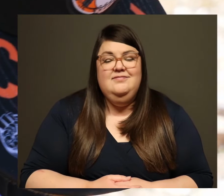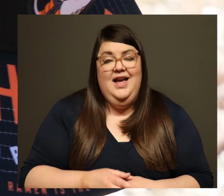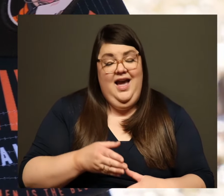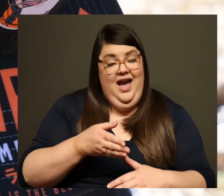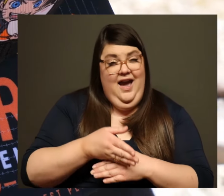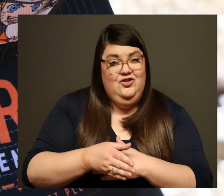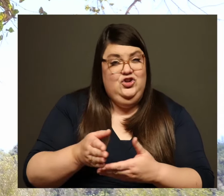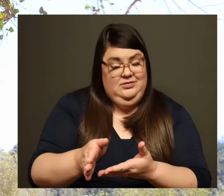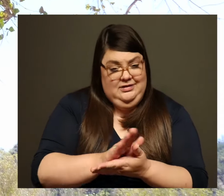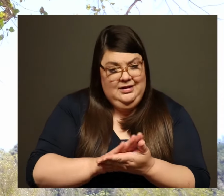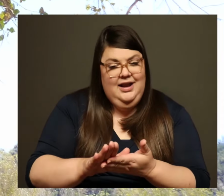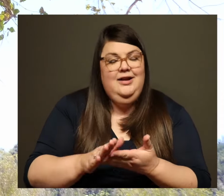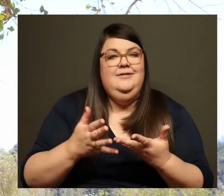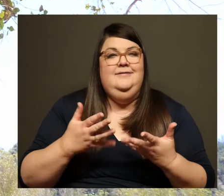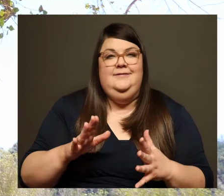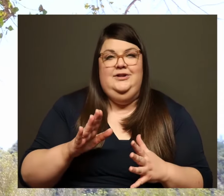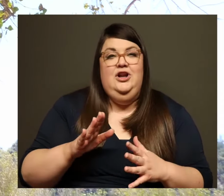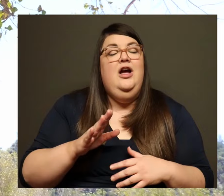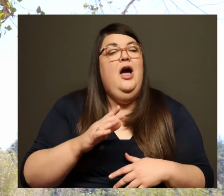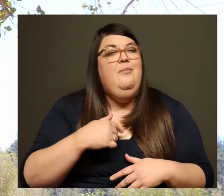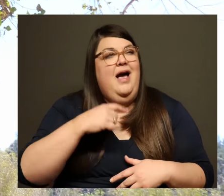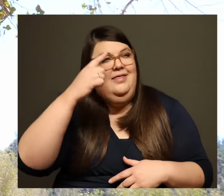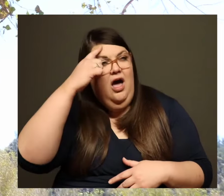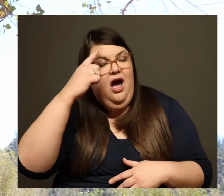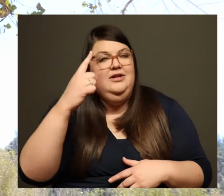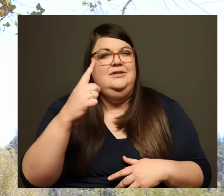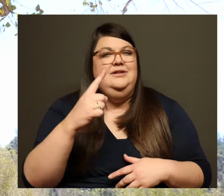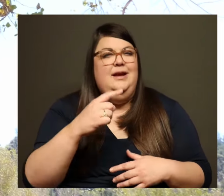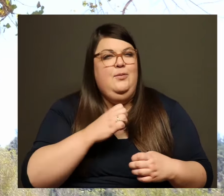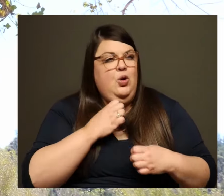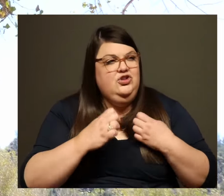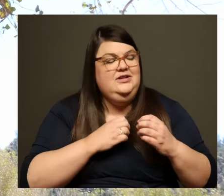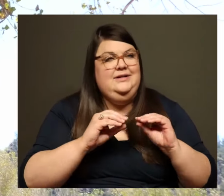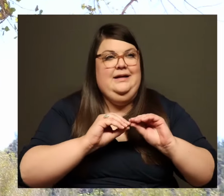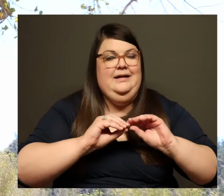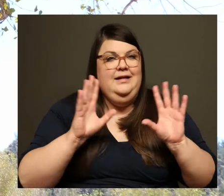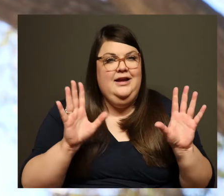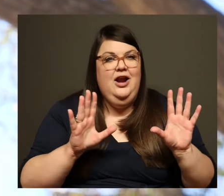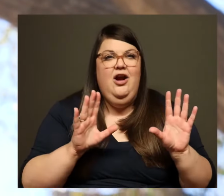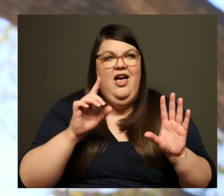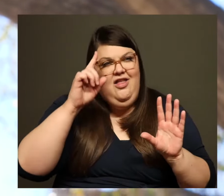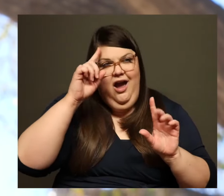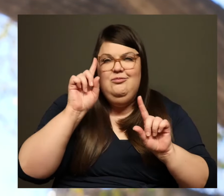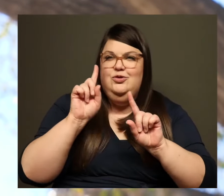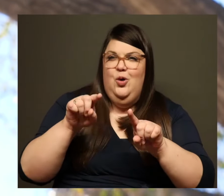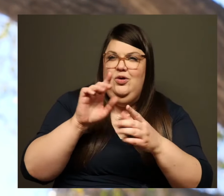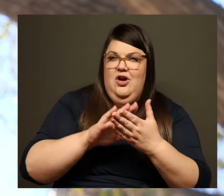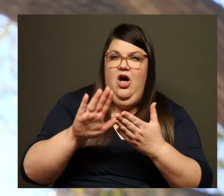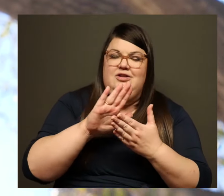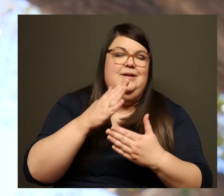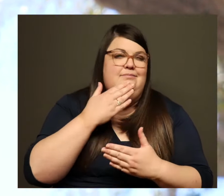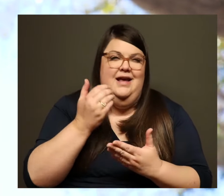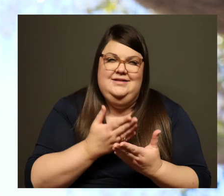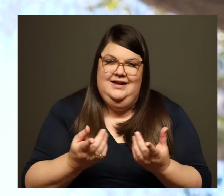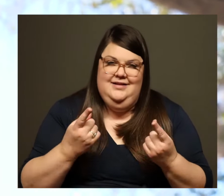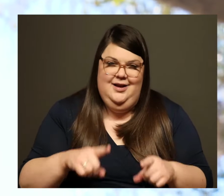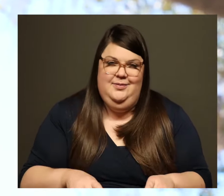After I got clean, my thoughts and my emotions was a lot clearer. So my thought of going to college was the greatest thing that